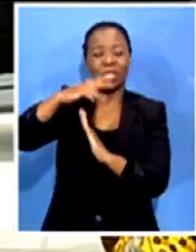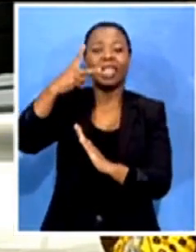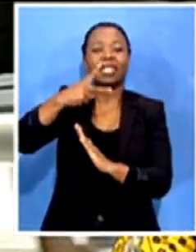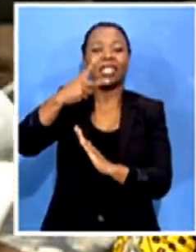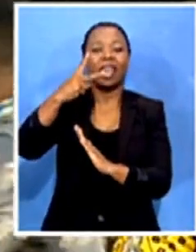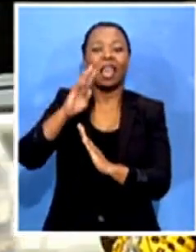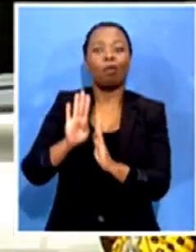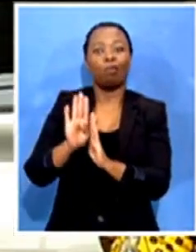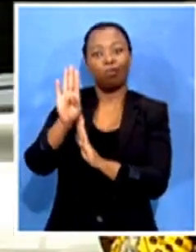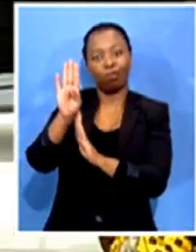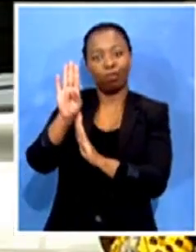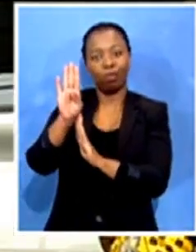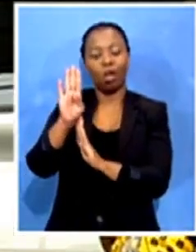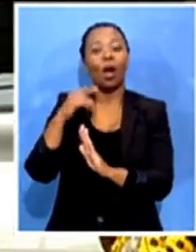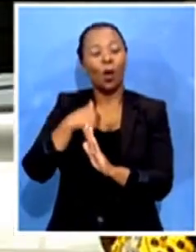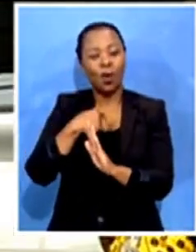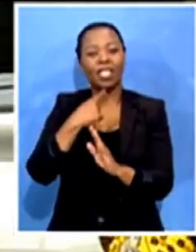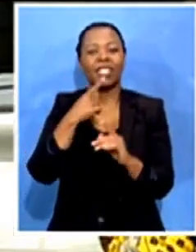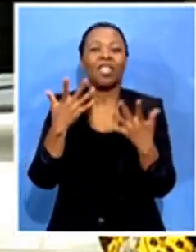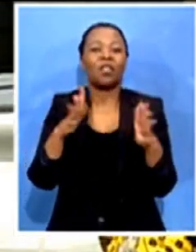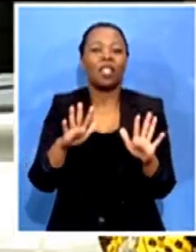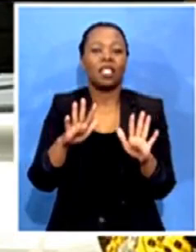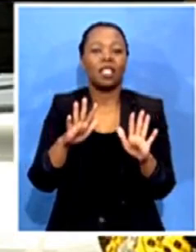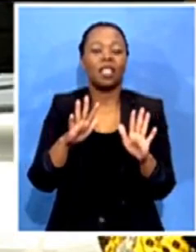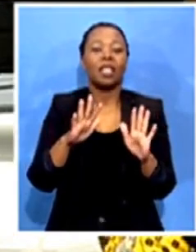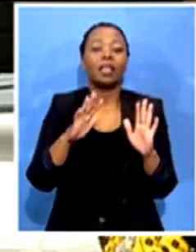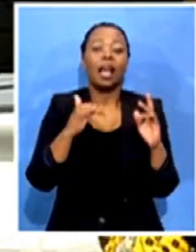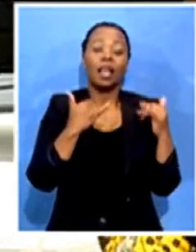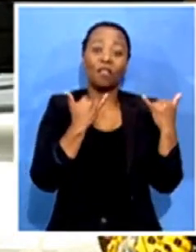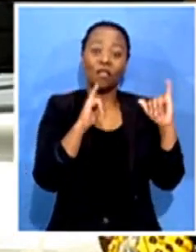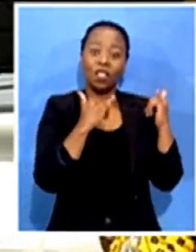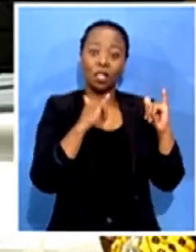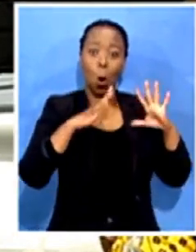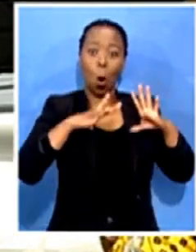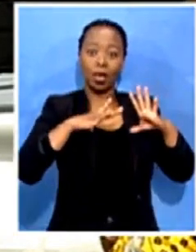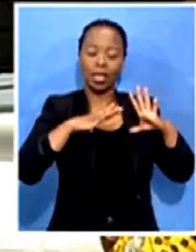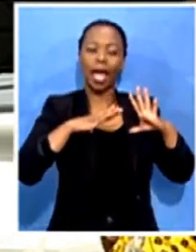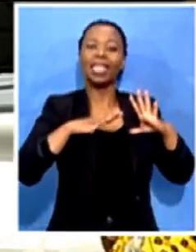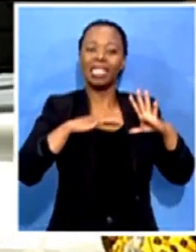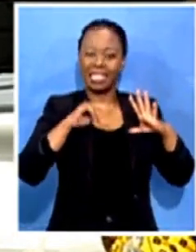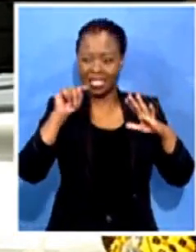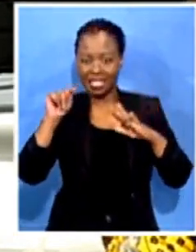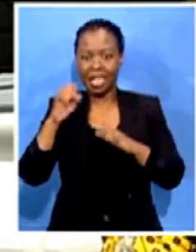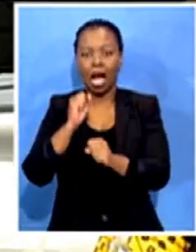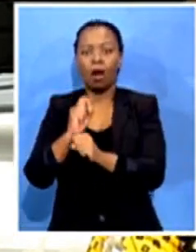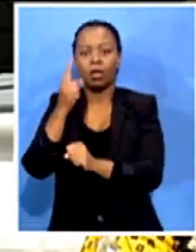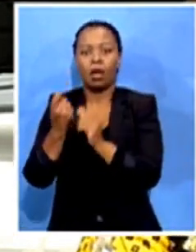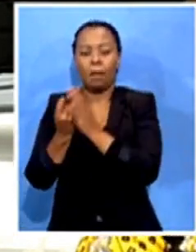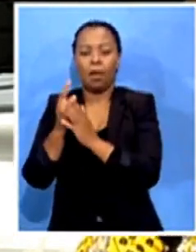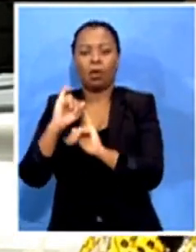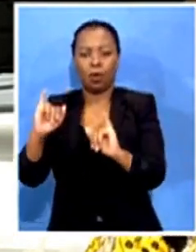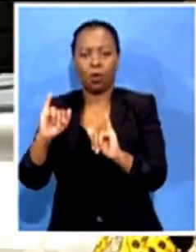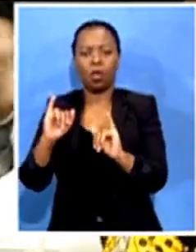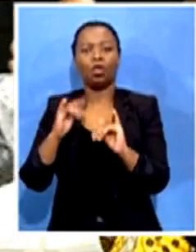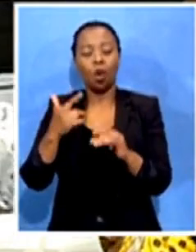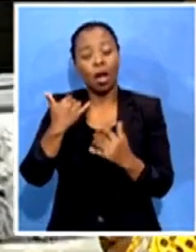after festive season, Gauteng is going to be next. But a lot of what we are feeling now, what we are seeing, the impact is